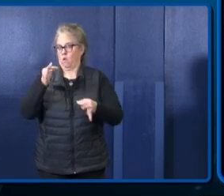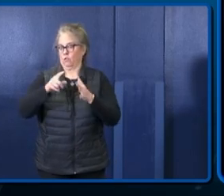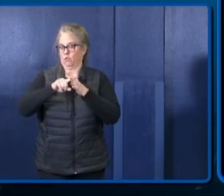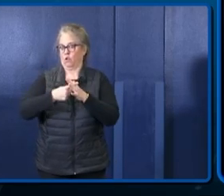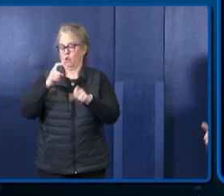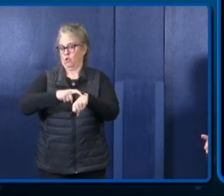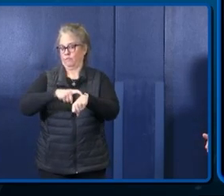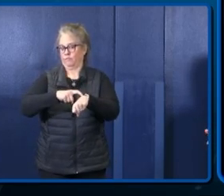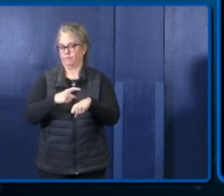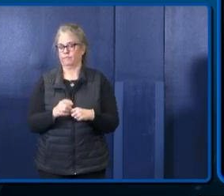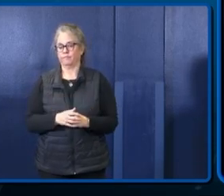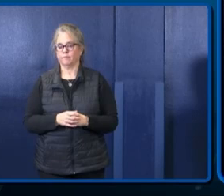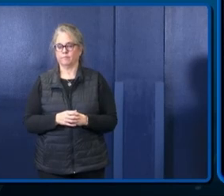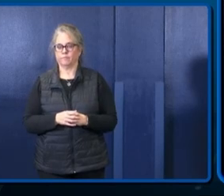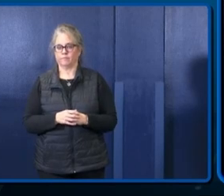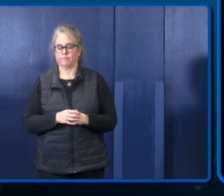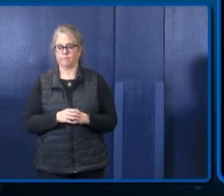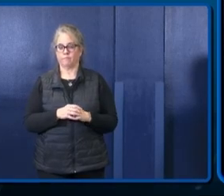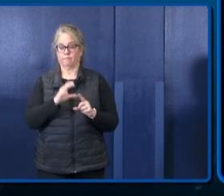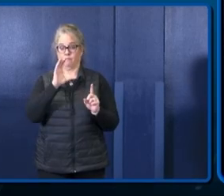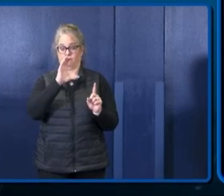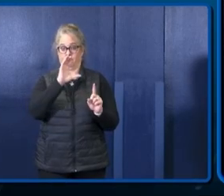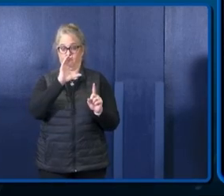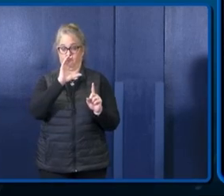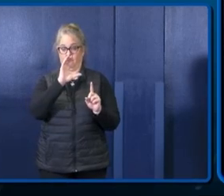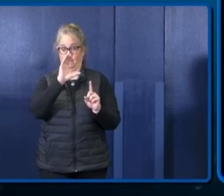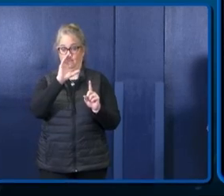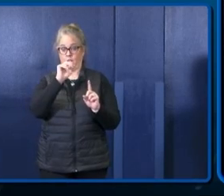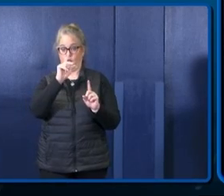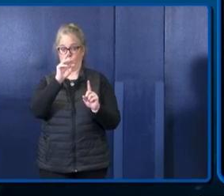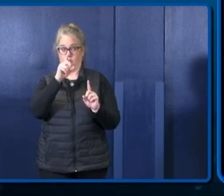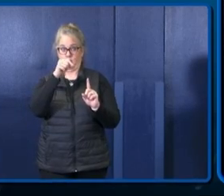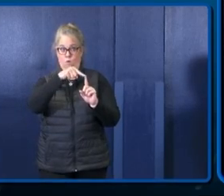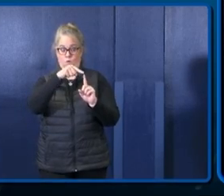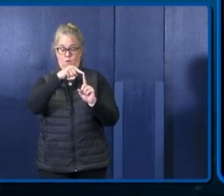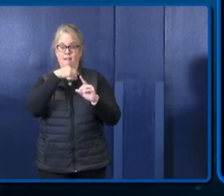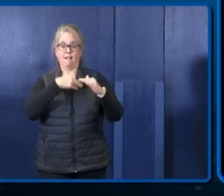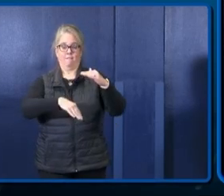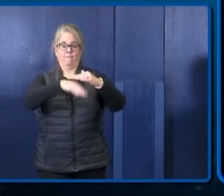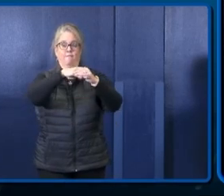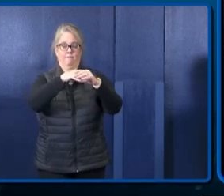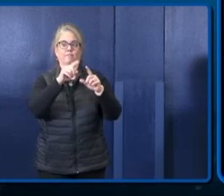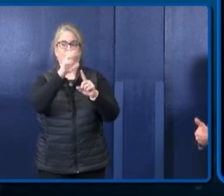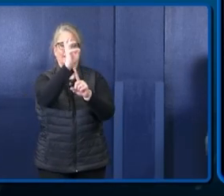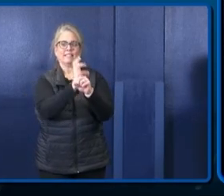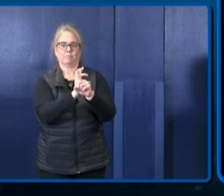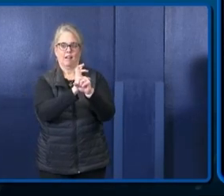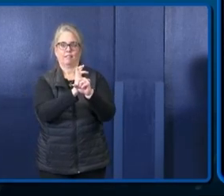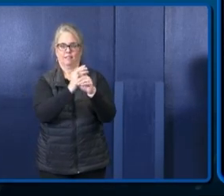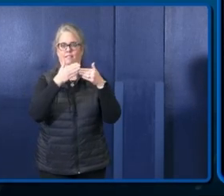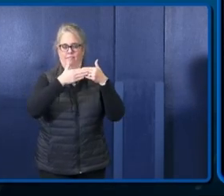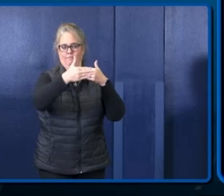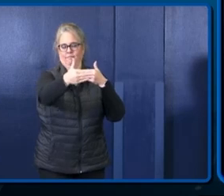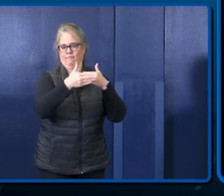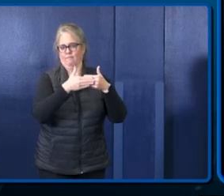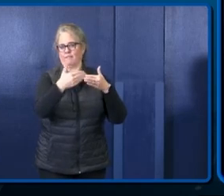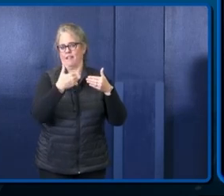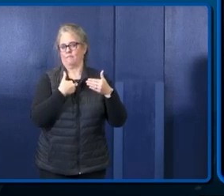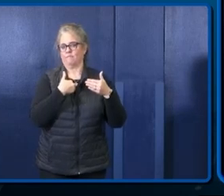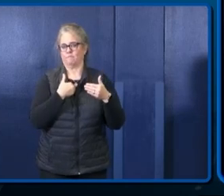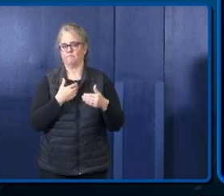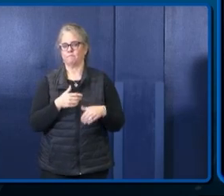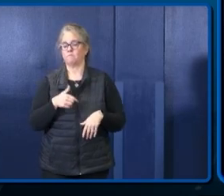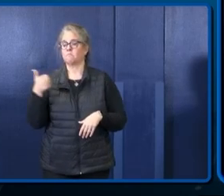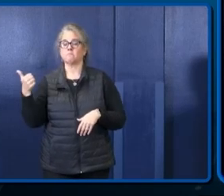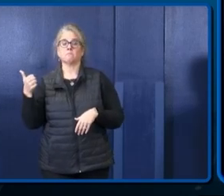trial from that arraignment date. Defendant does not have to honor the 6 months, so they can ask for continuances. The people